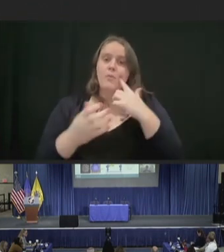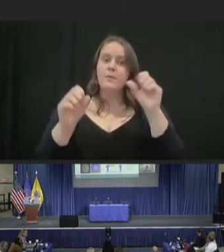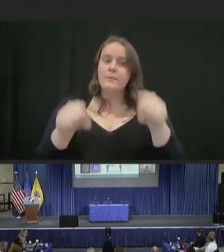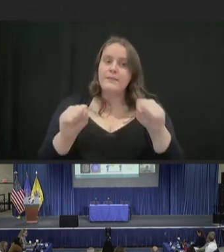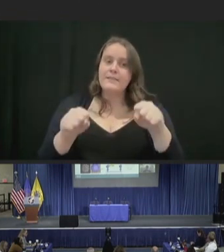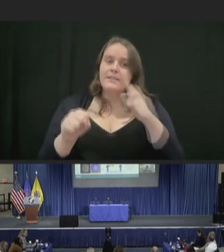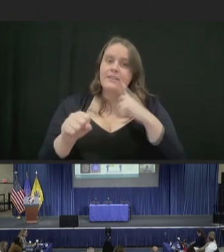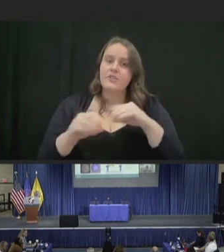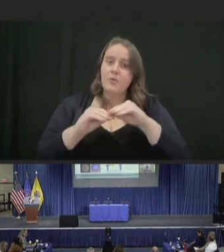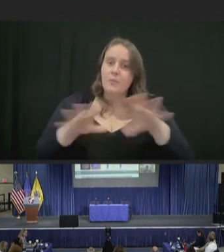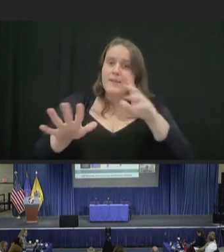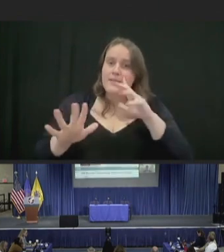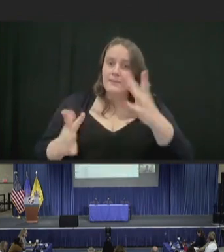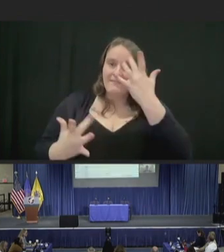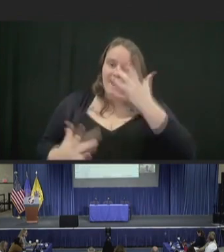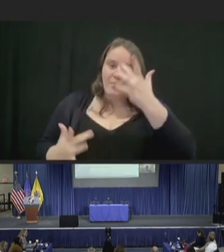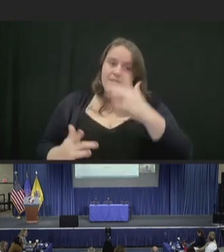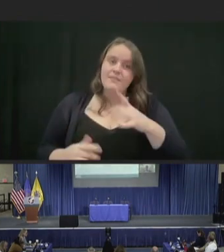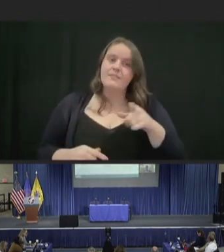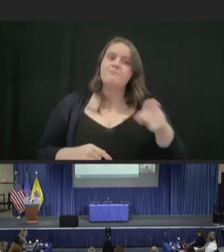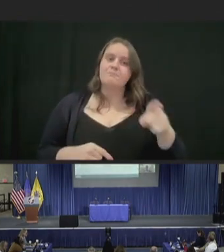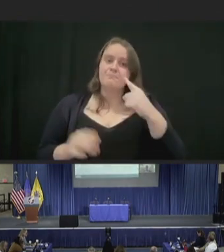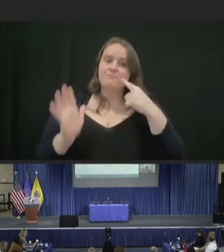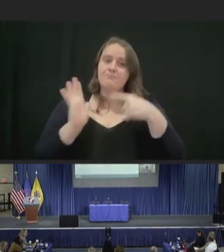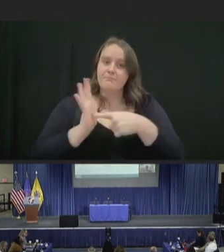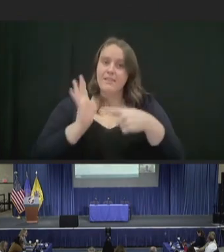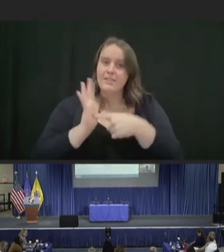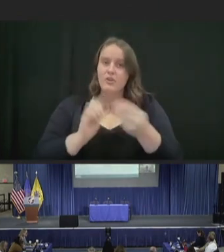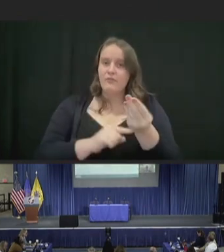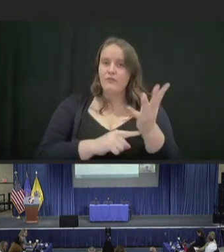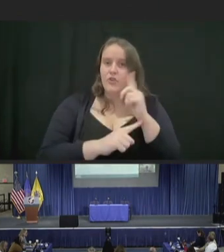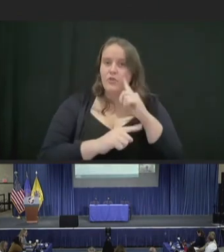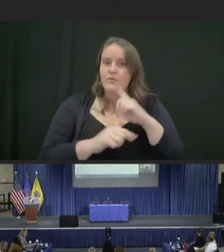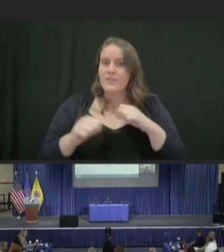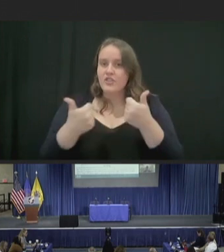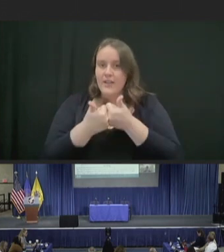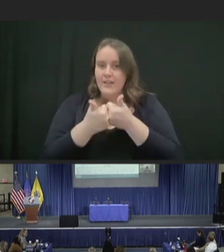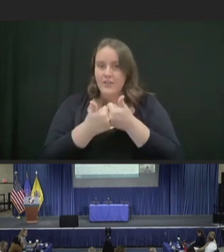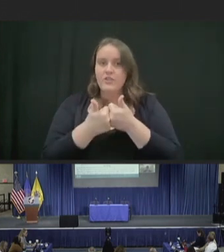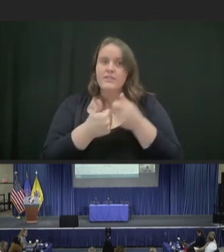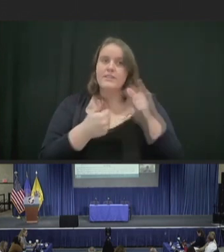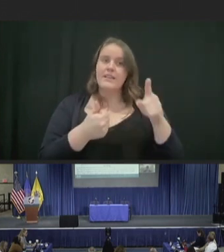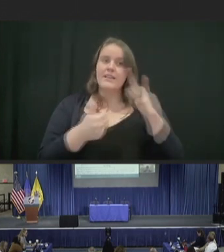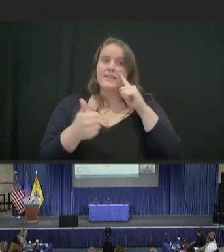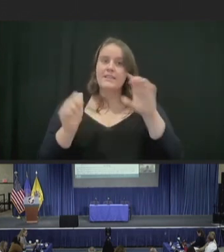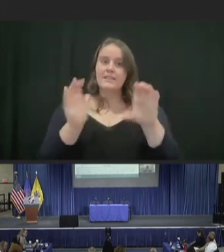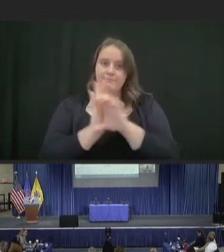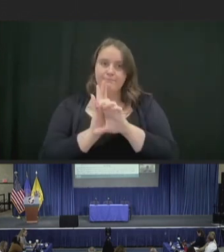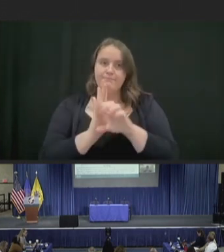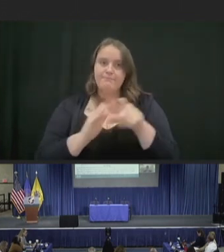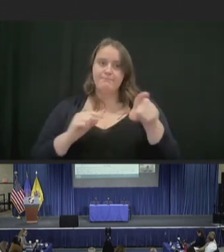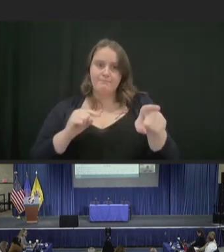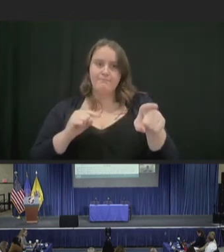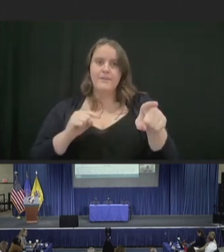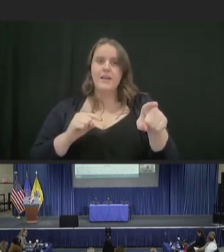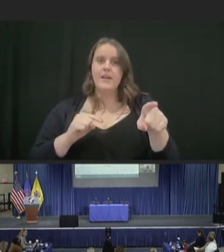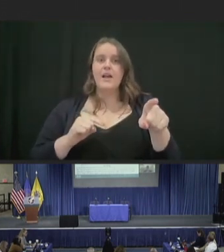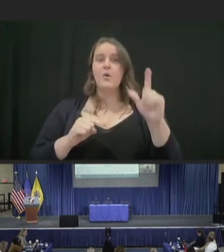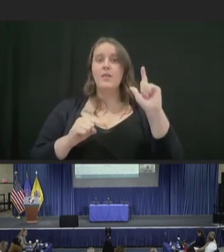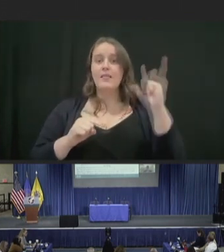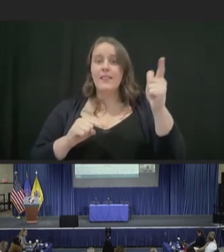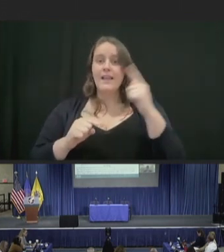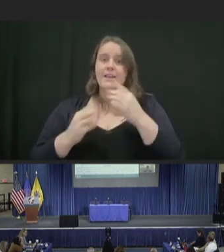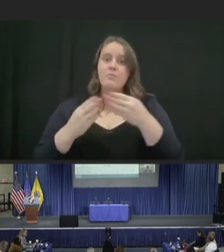viruses. These illustrate just a couple of the challenges, and this cartoon of how late broadly